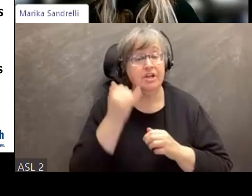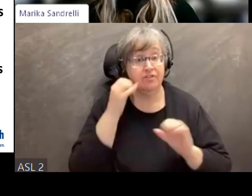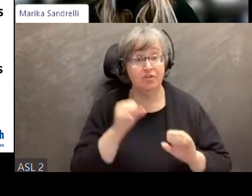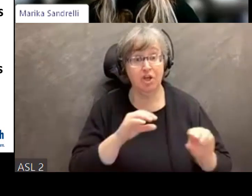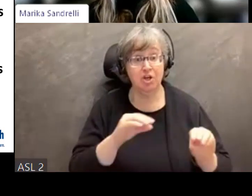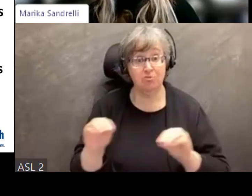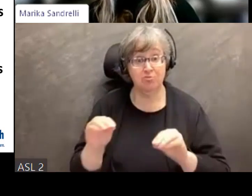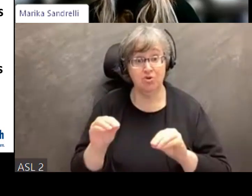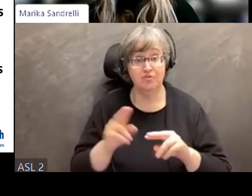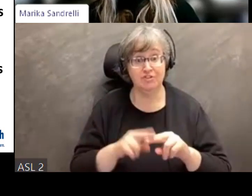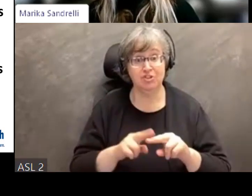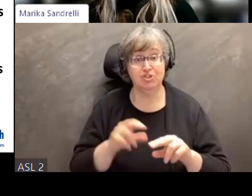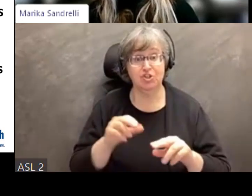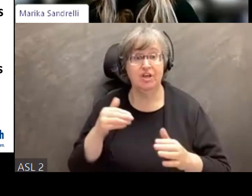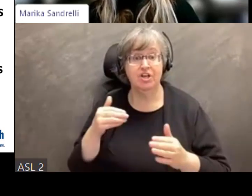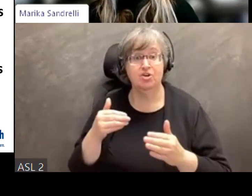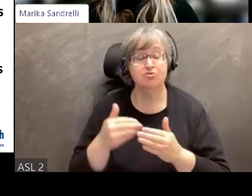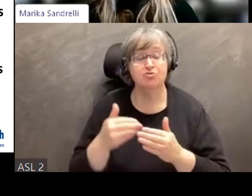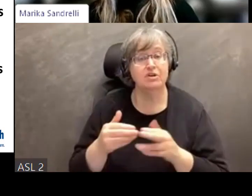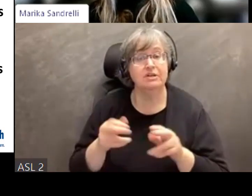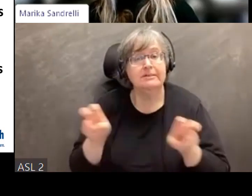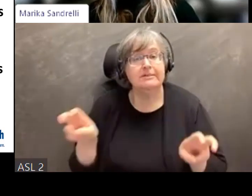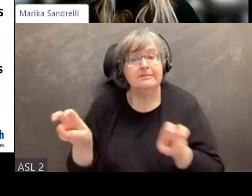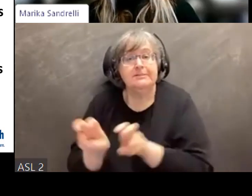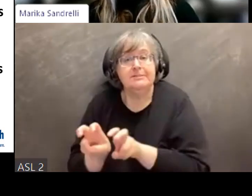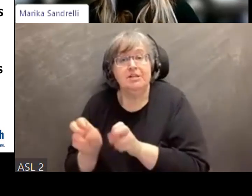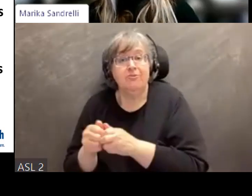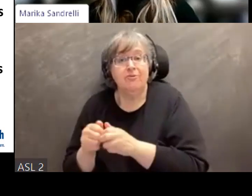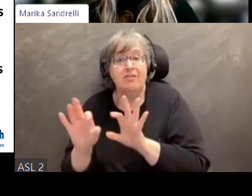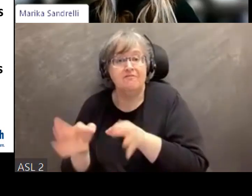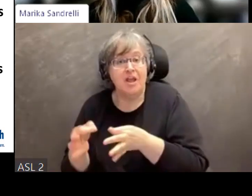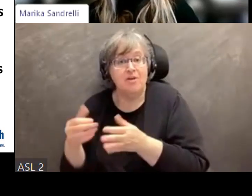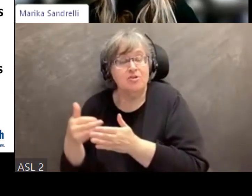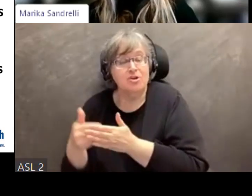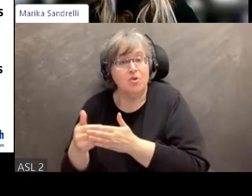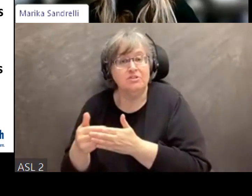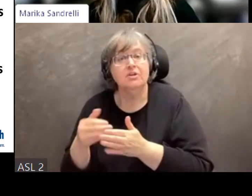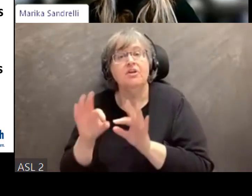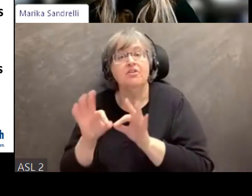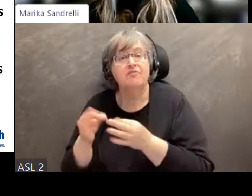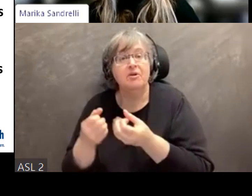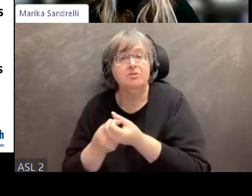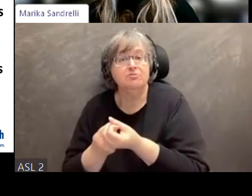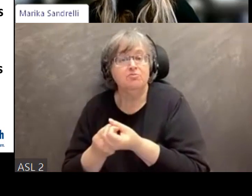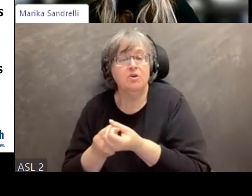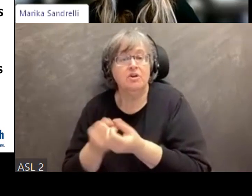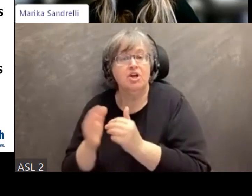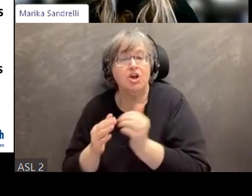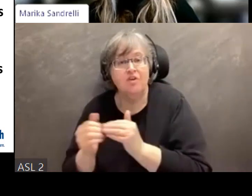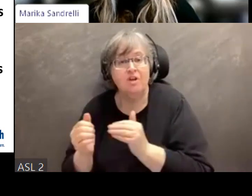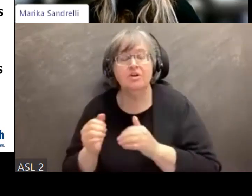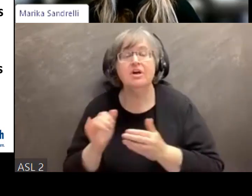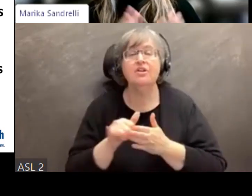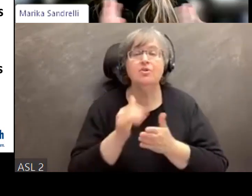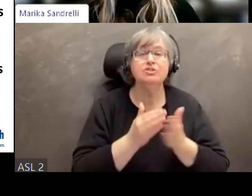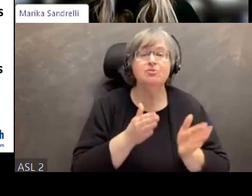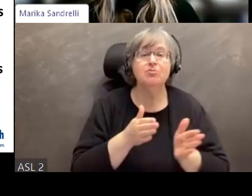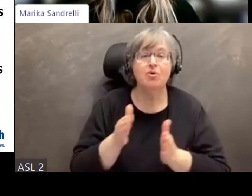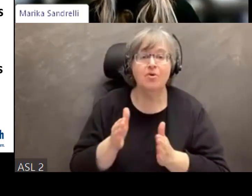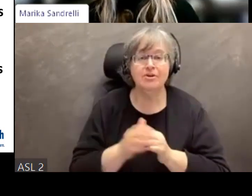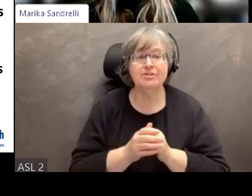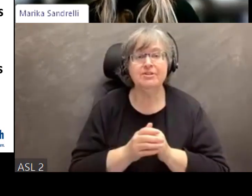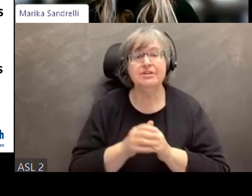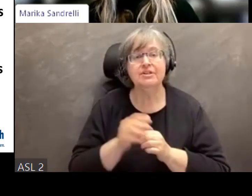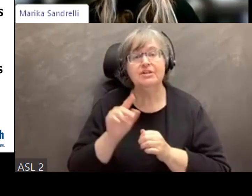where chairs can be moved so you can sit closer to family members who are there to comfort and support you. So these were